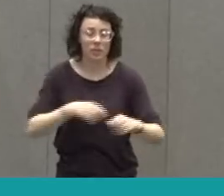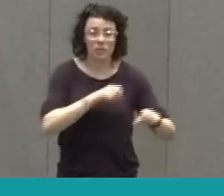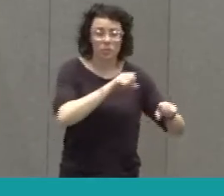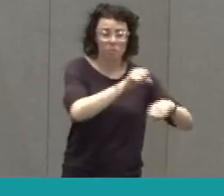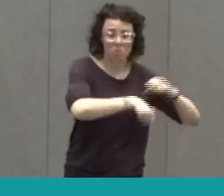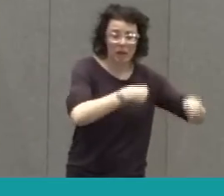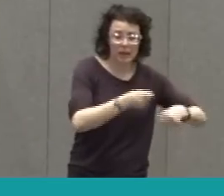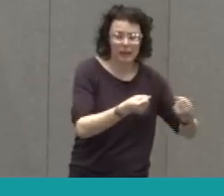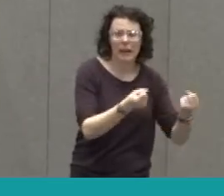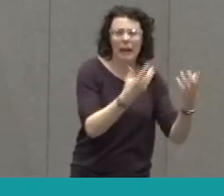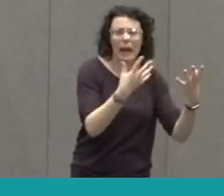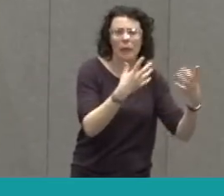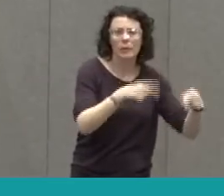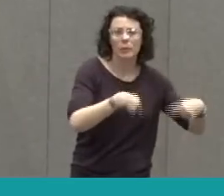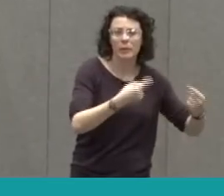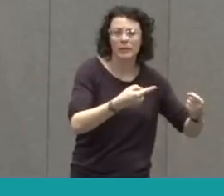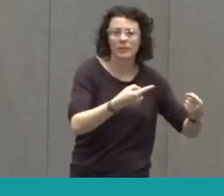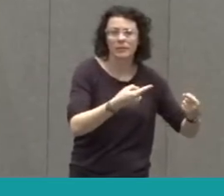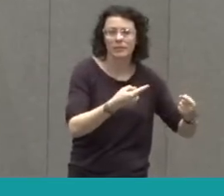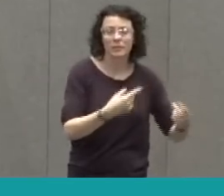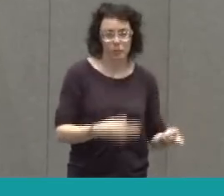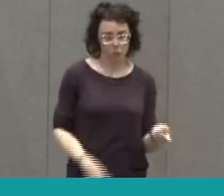wheels? 2.